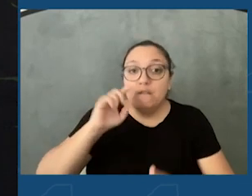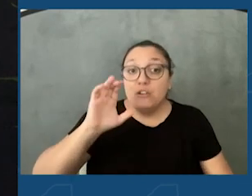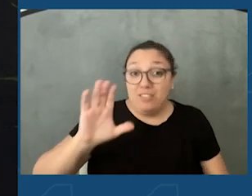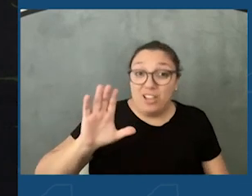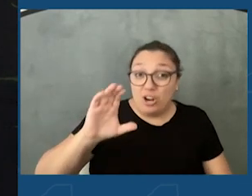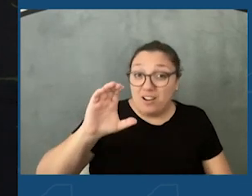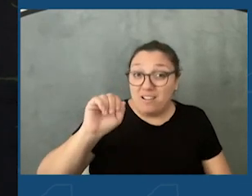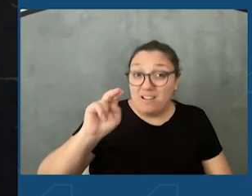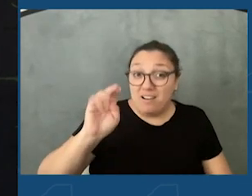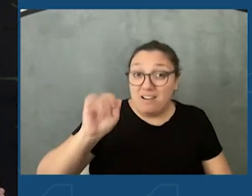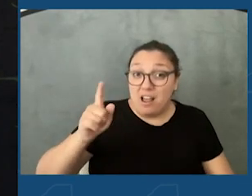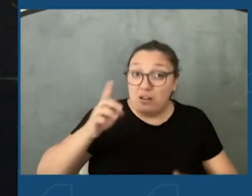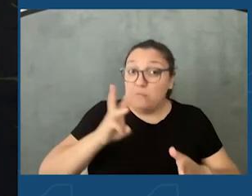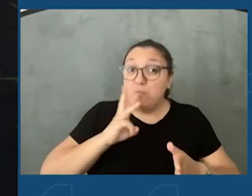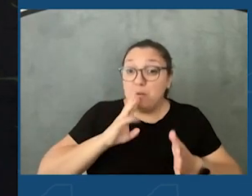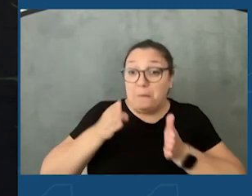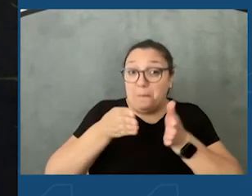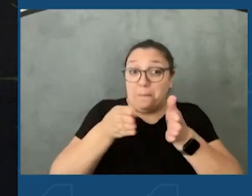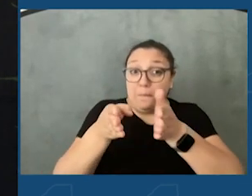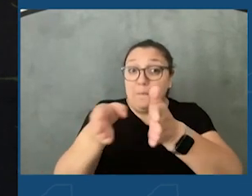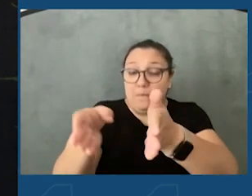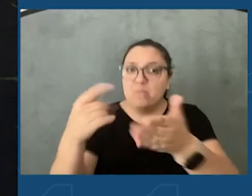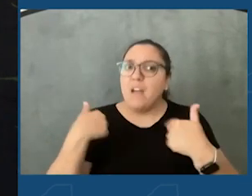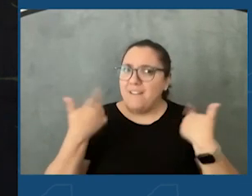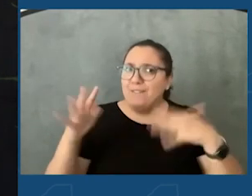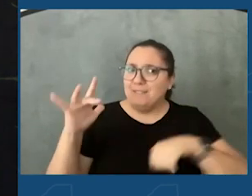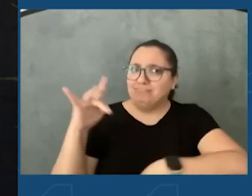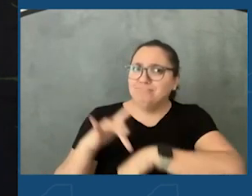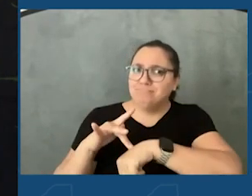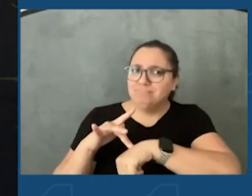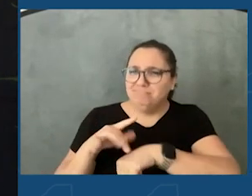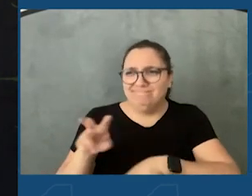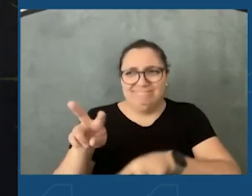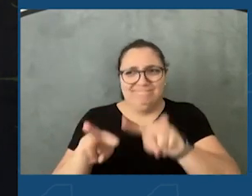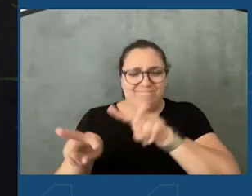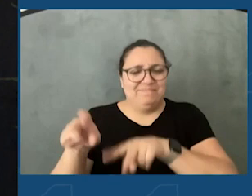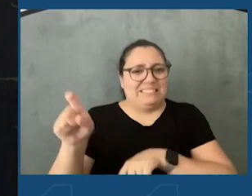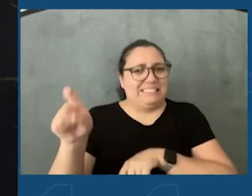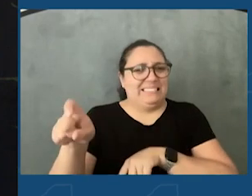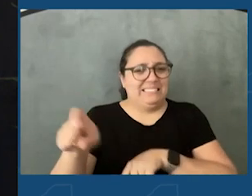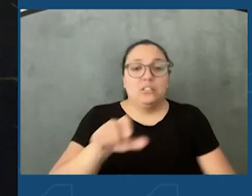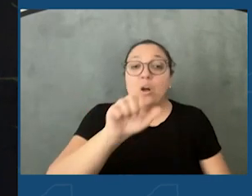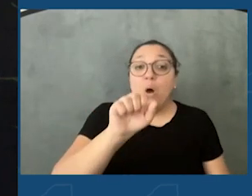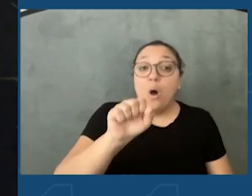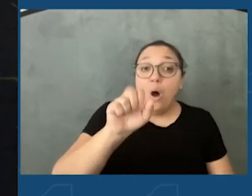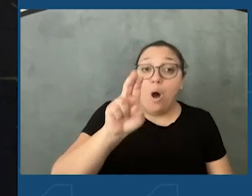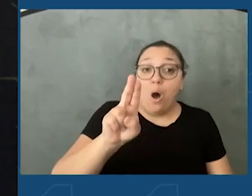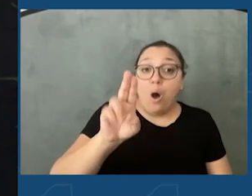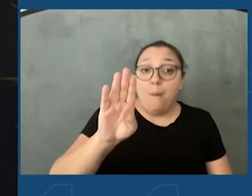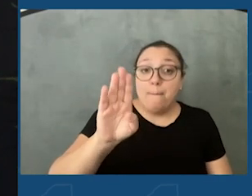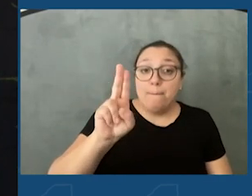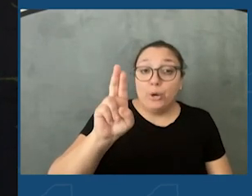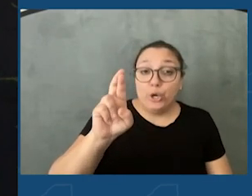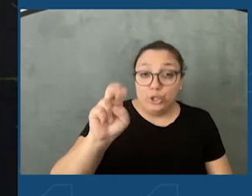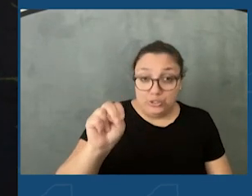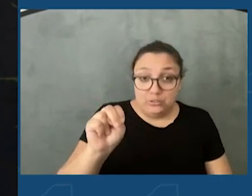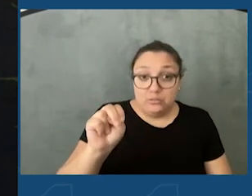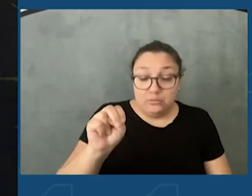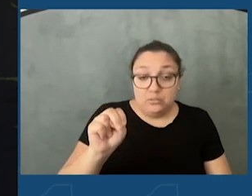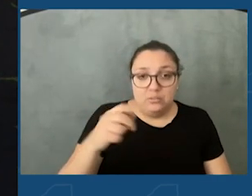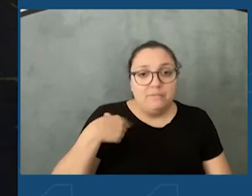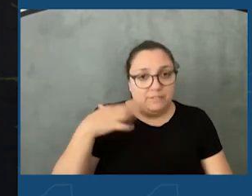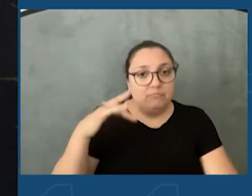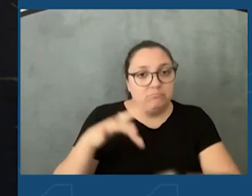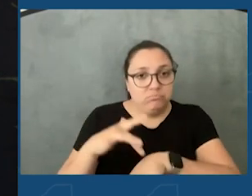district. They need the $6.5 million. It's going to look a lot better. The city of Auburn, where I've been countless times, $8.5